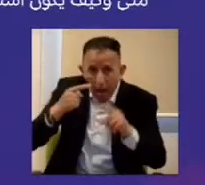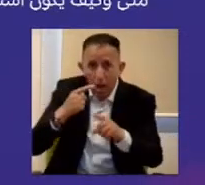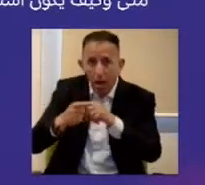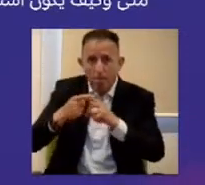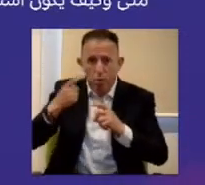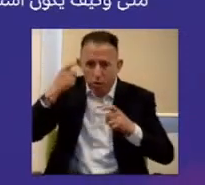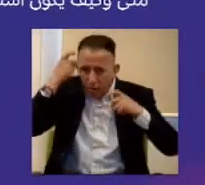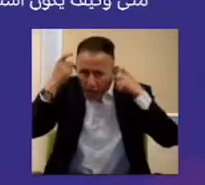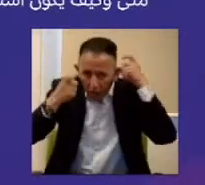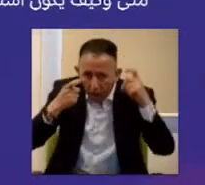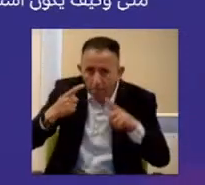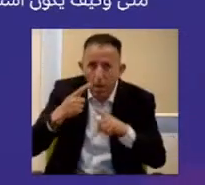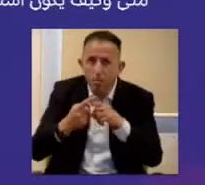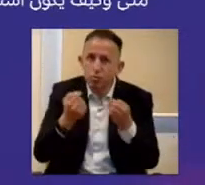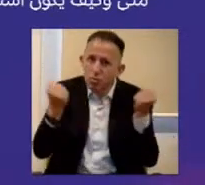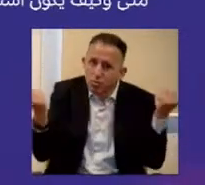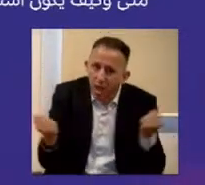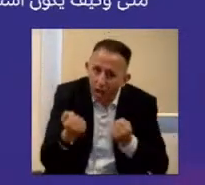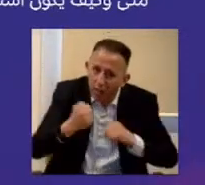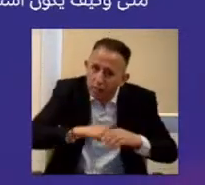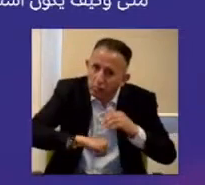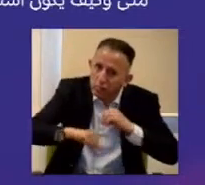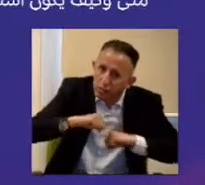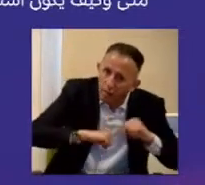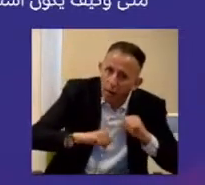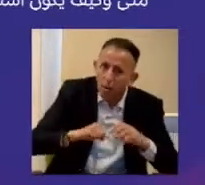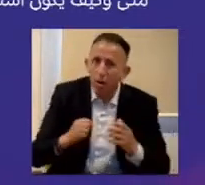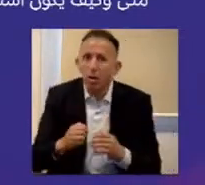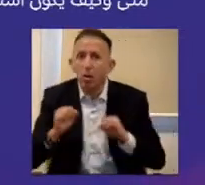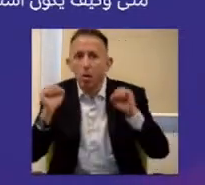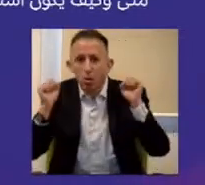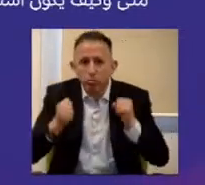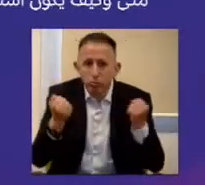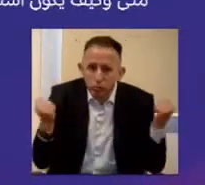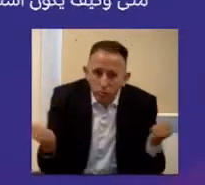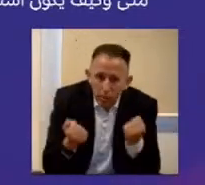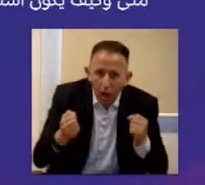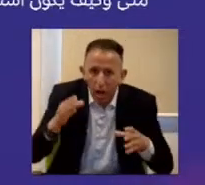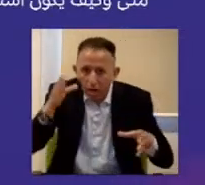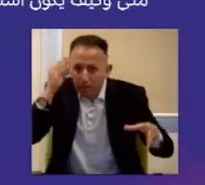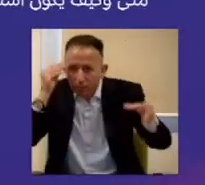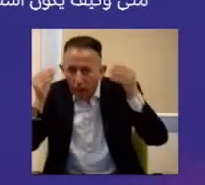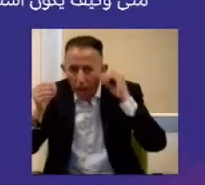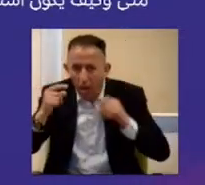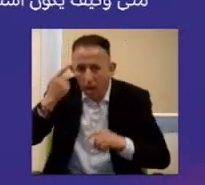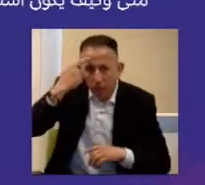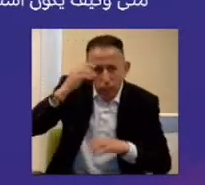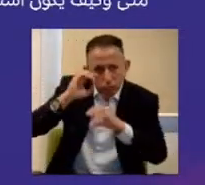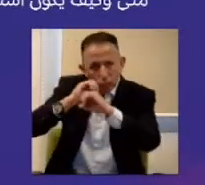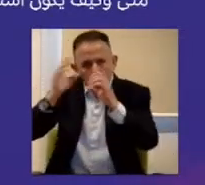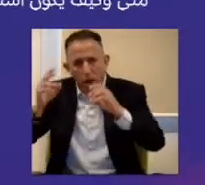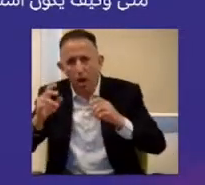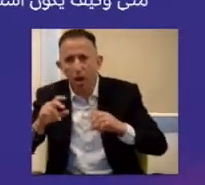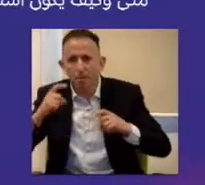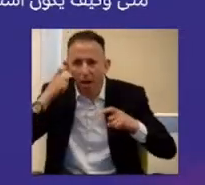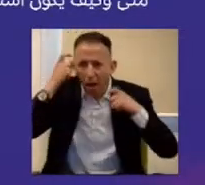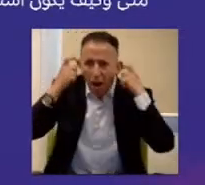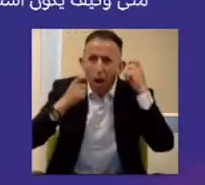learning. All these functions are needed for educations. I cannot see a really